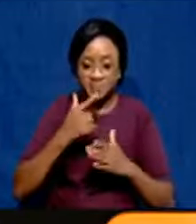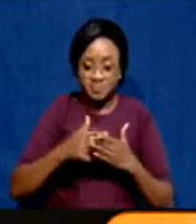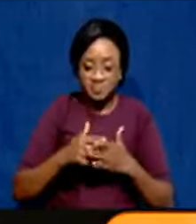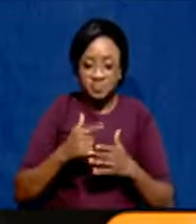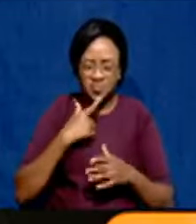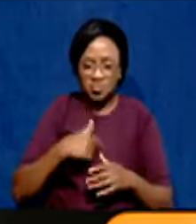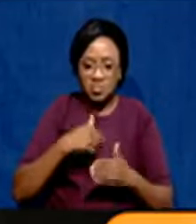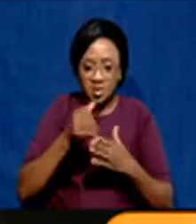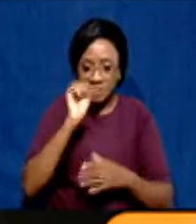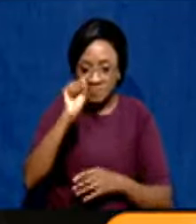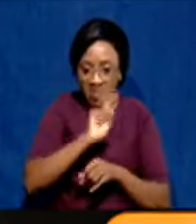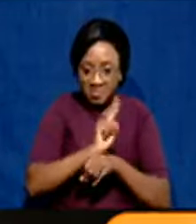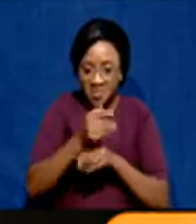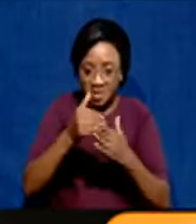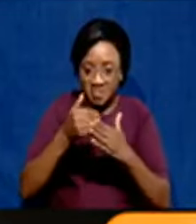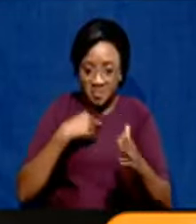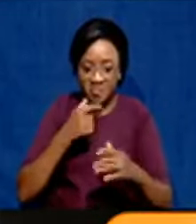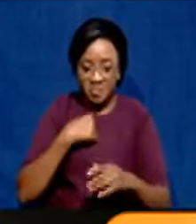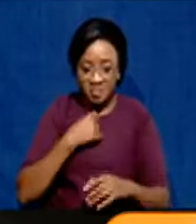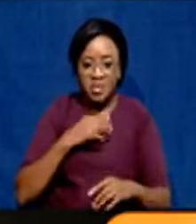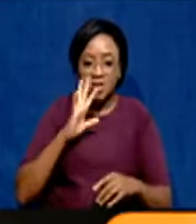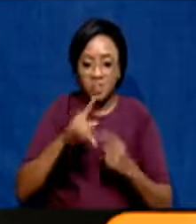before the race that I'm within the